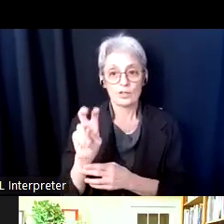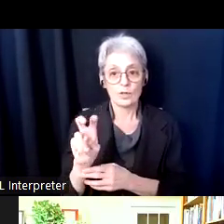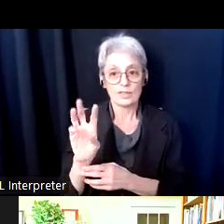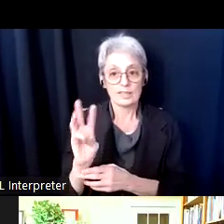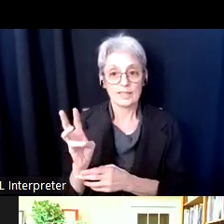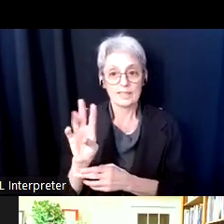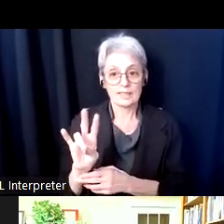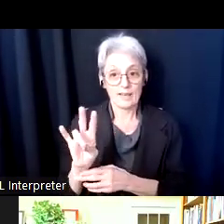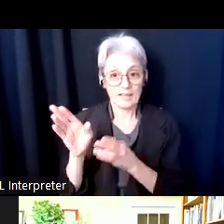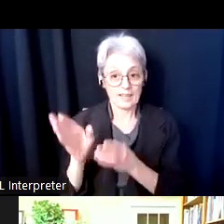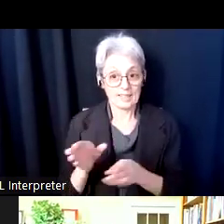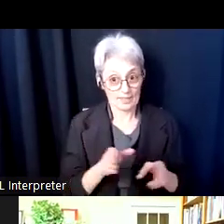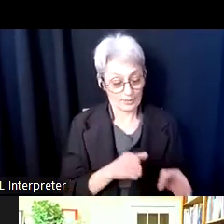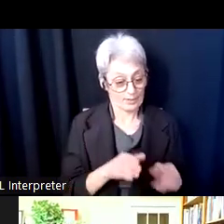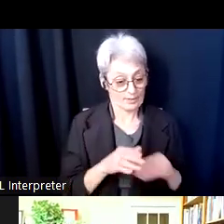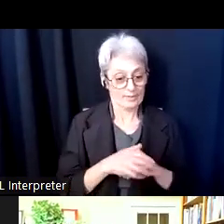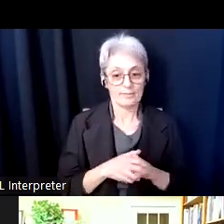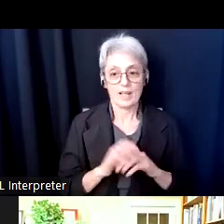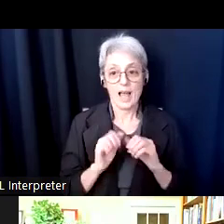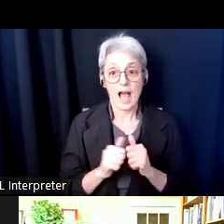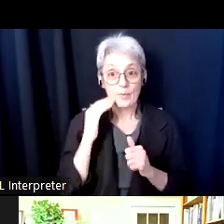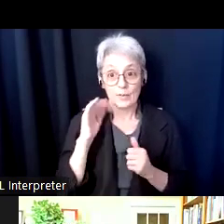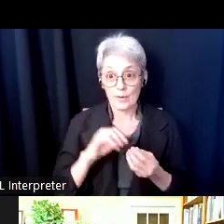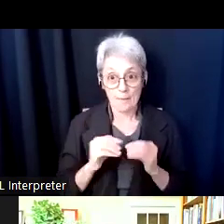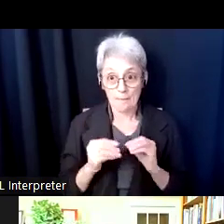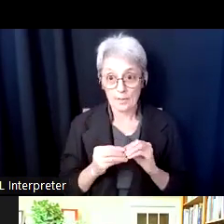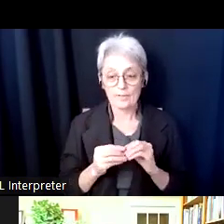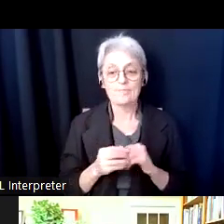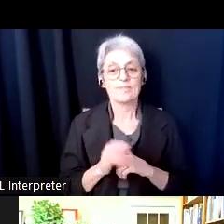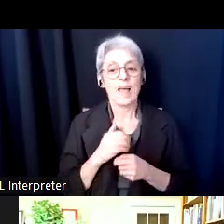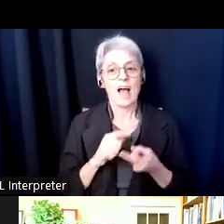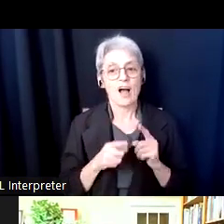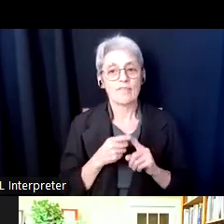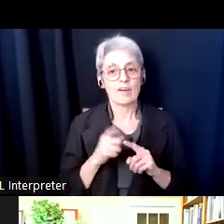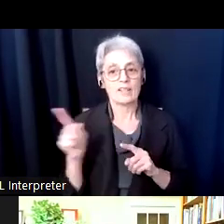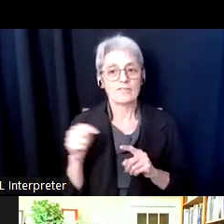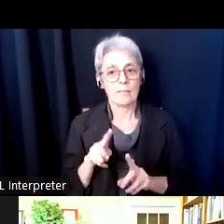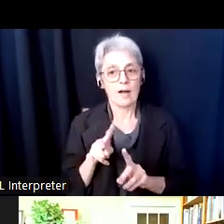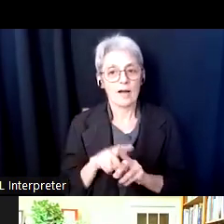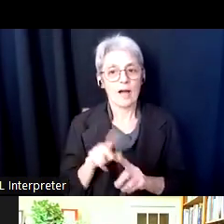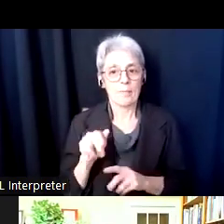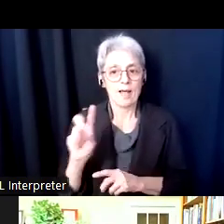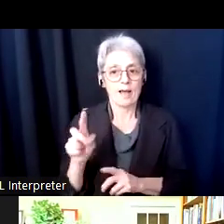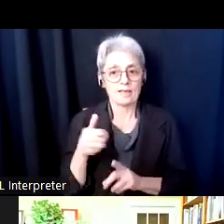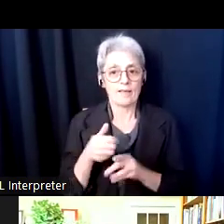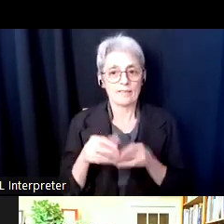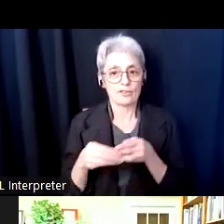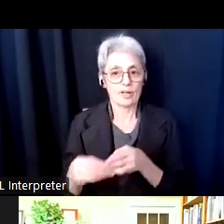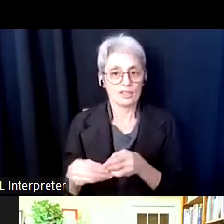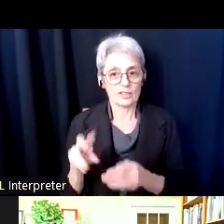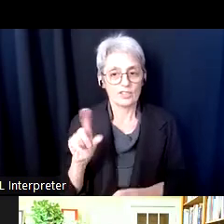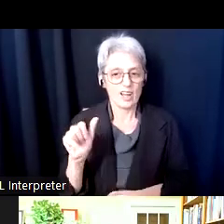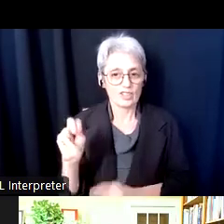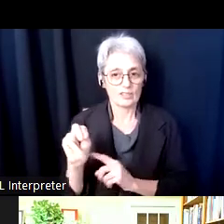1,520,267 individuals. And how do we know that? Because of our friends at Applied Self-Direction, whom you're going to hear from next. Molly?